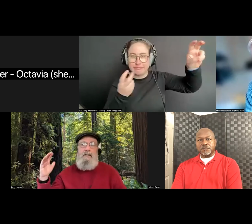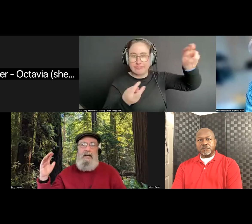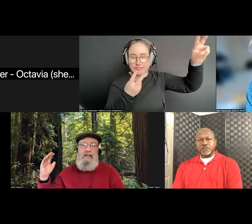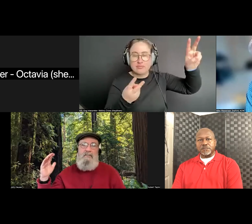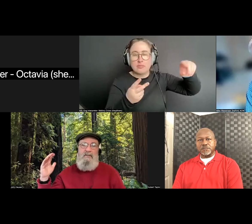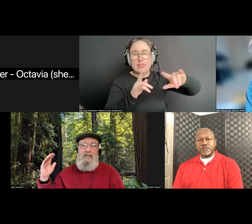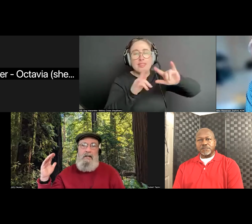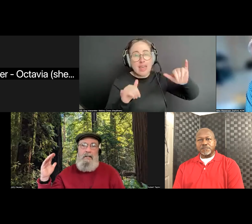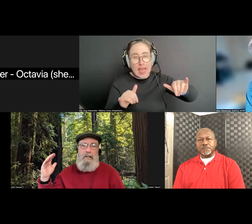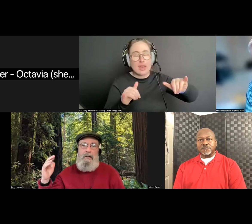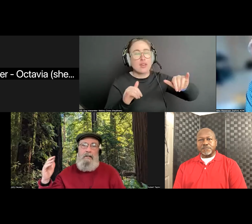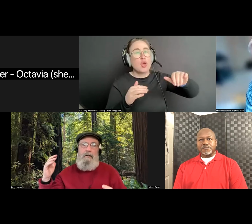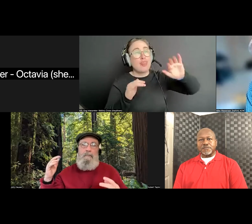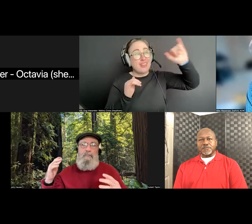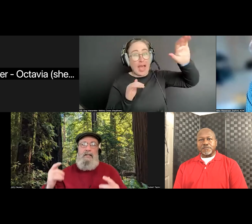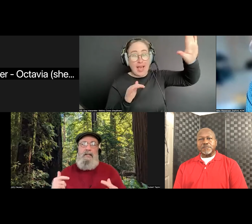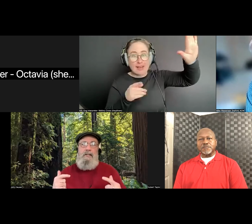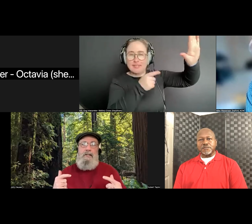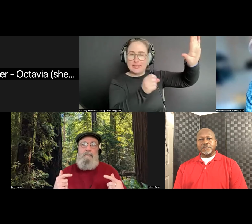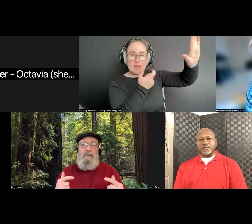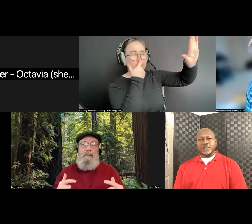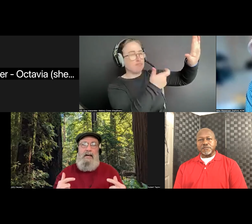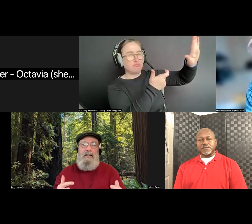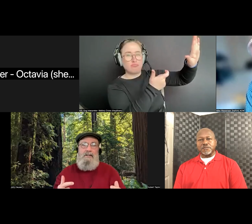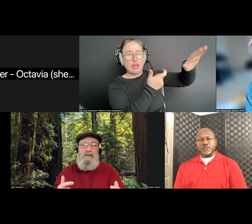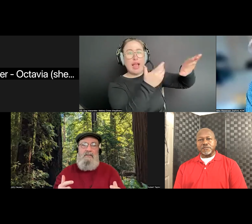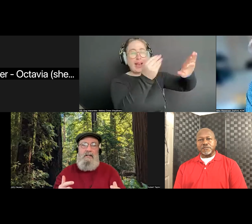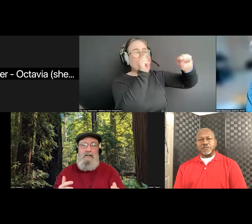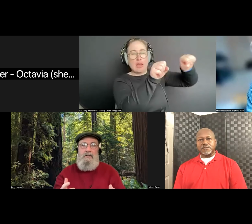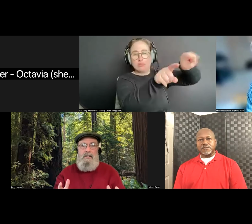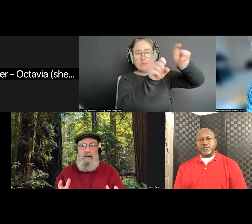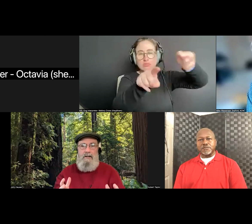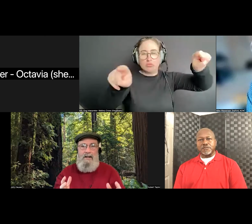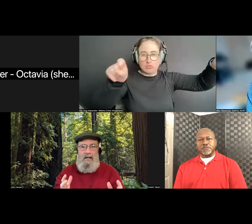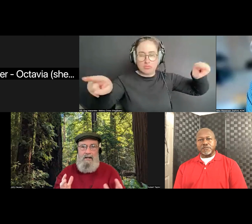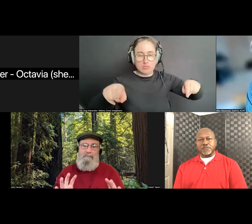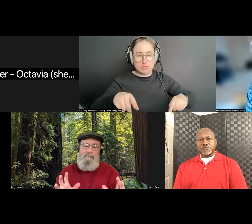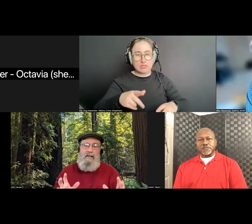it as a mechanism for sharing. Because the playback server vendors,